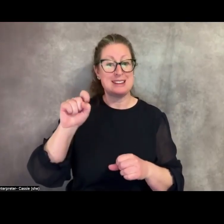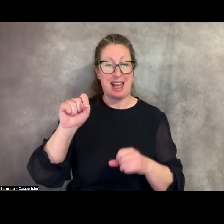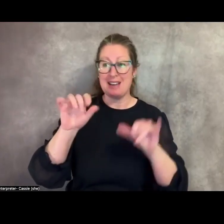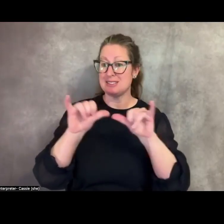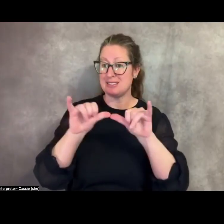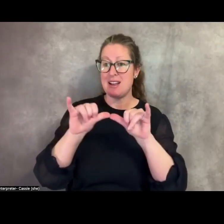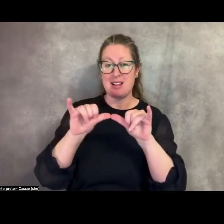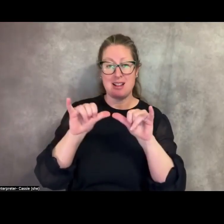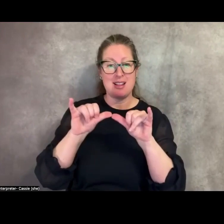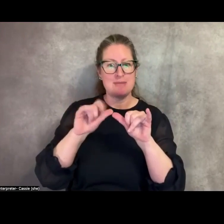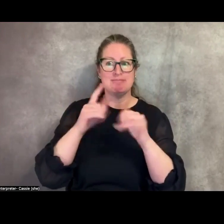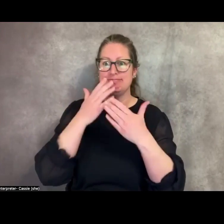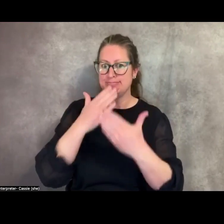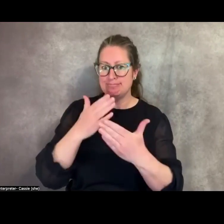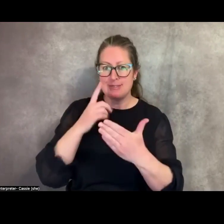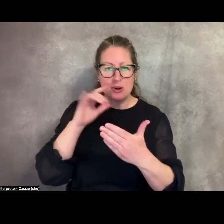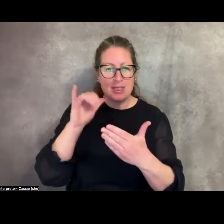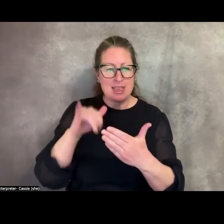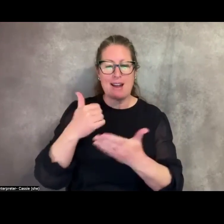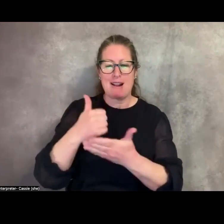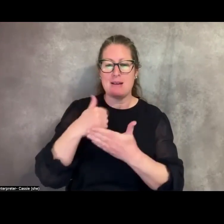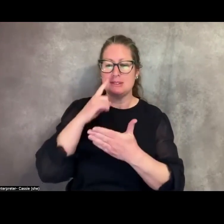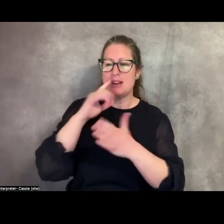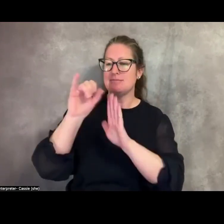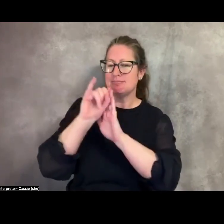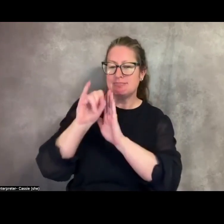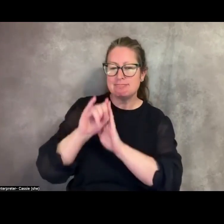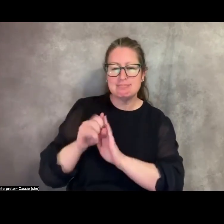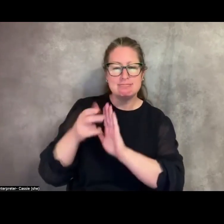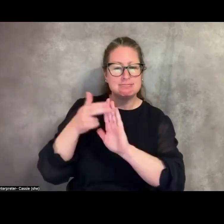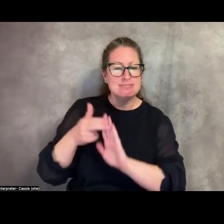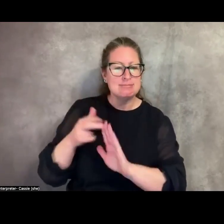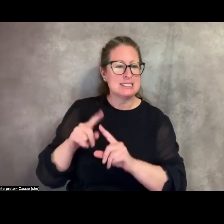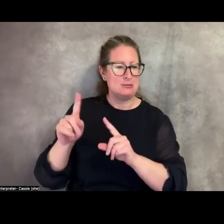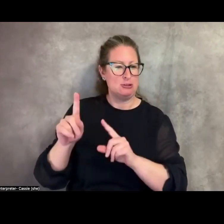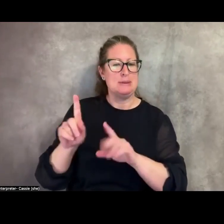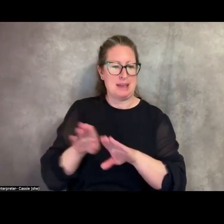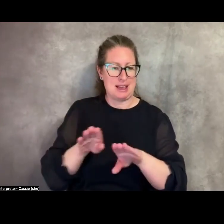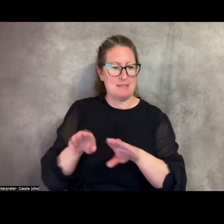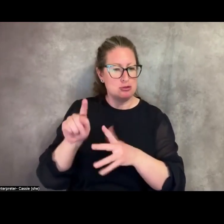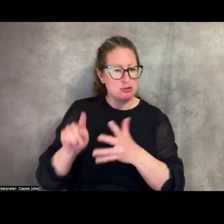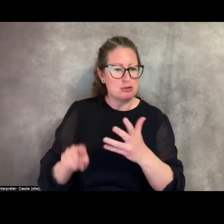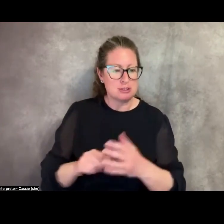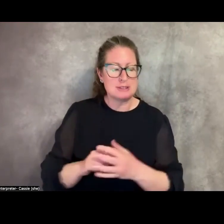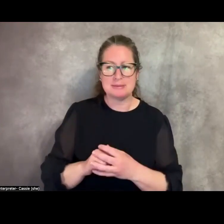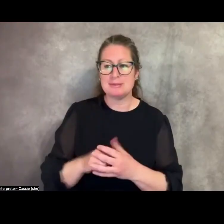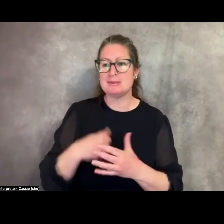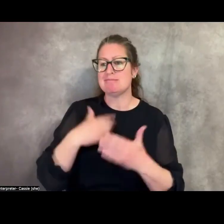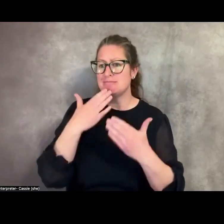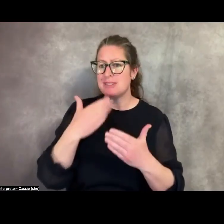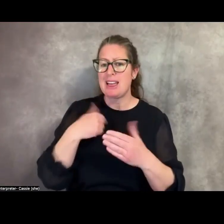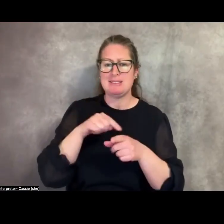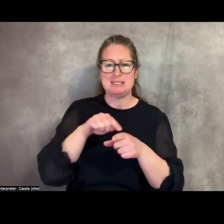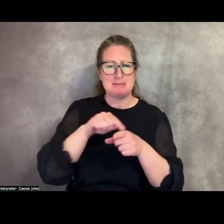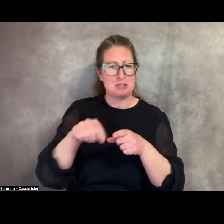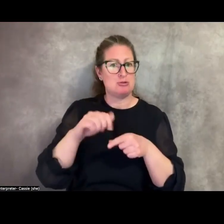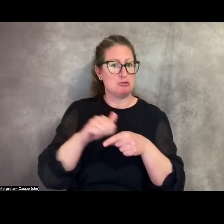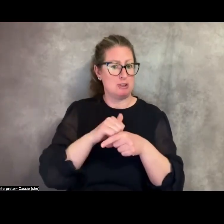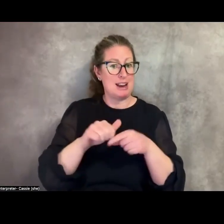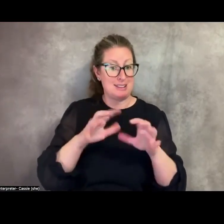which help us identify behaviors. We're grateful to have special training classes where we